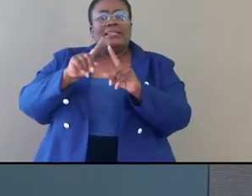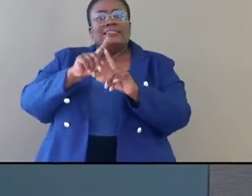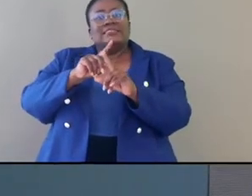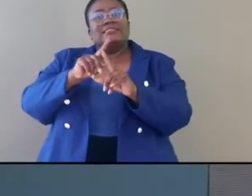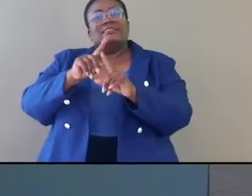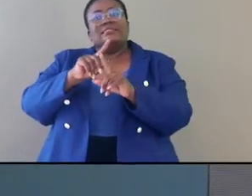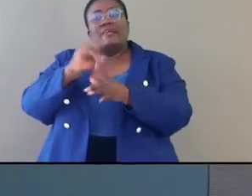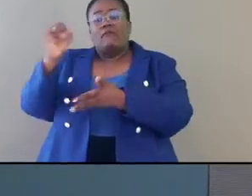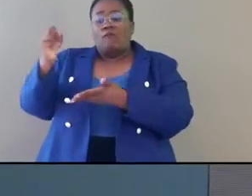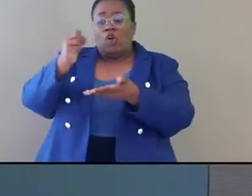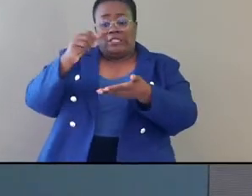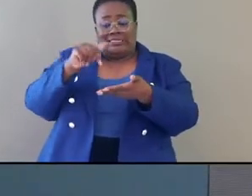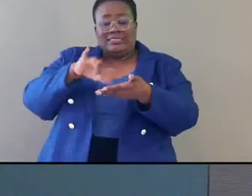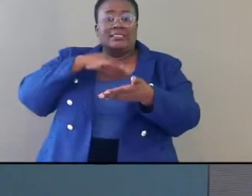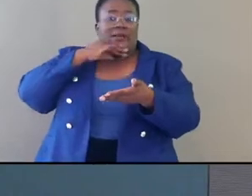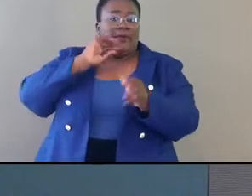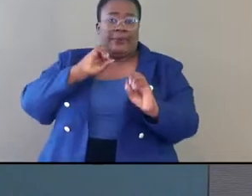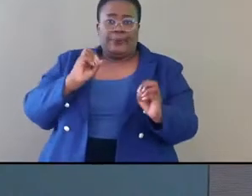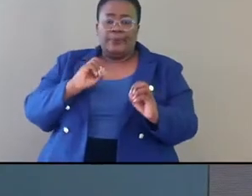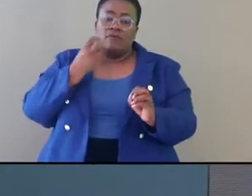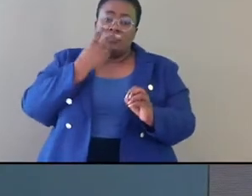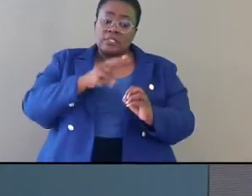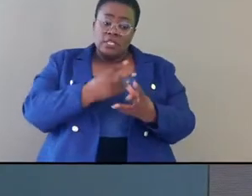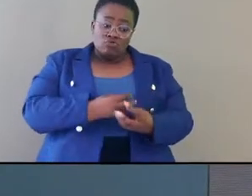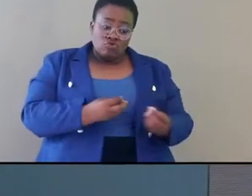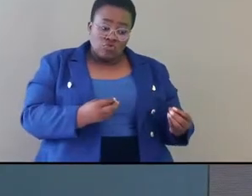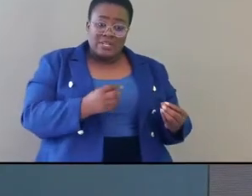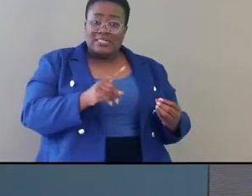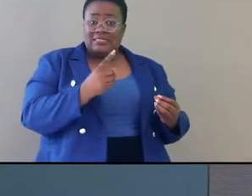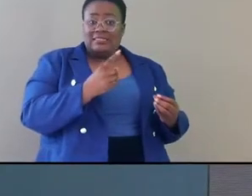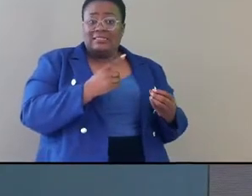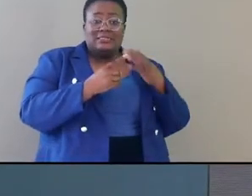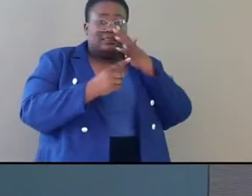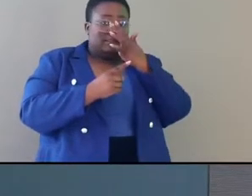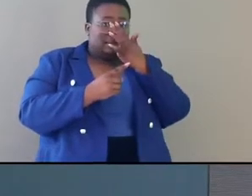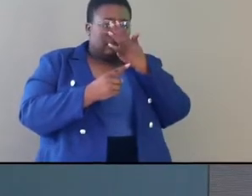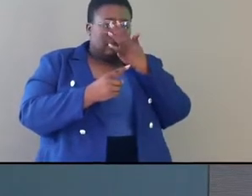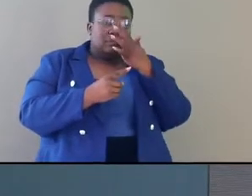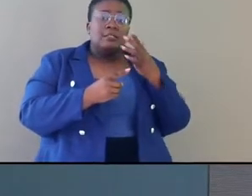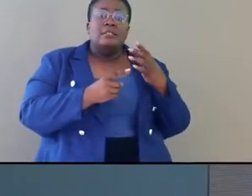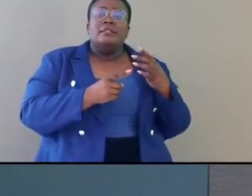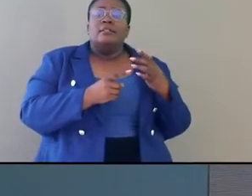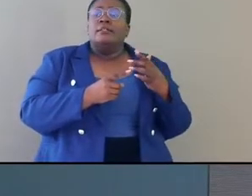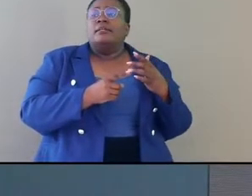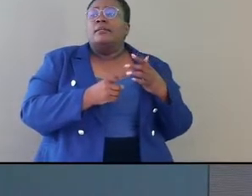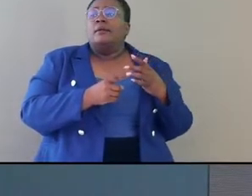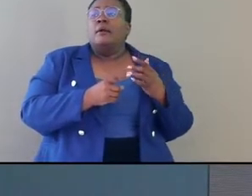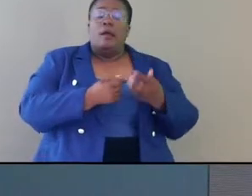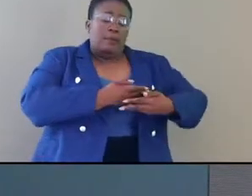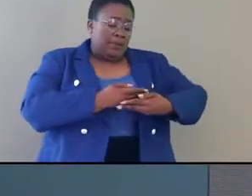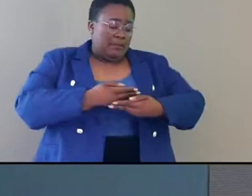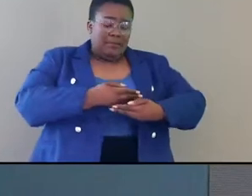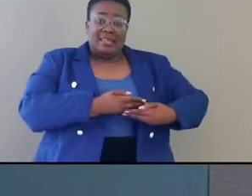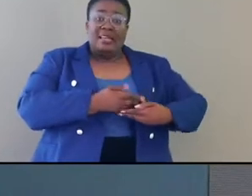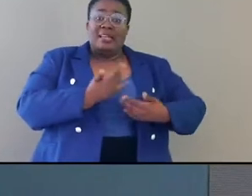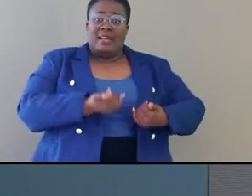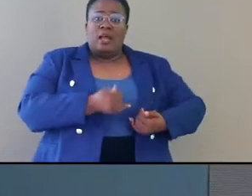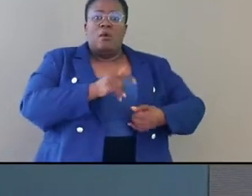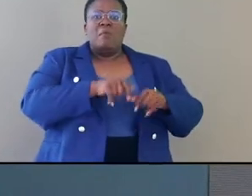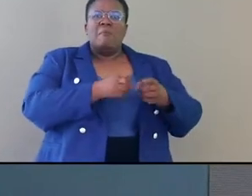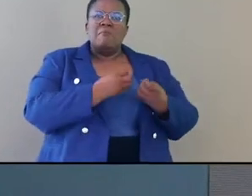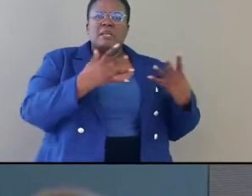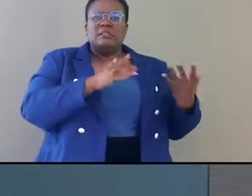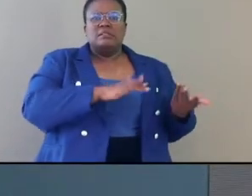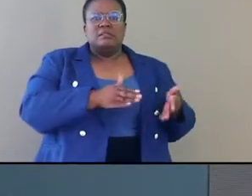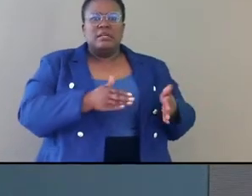overstretched so you've got children if you look at the infant mortality rate there right? The infant mortality rate is actually increasing which is against